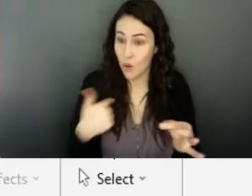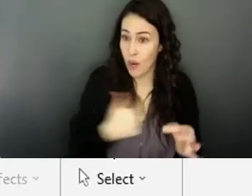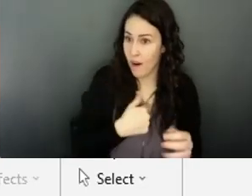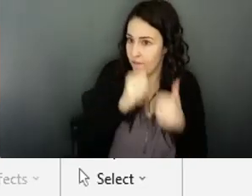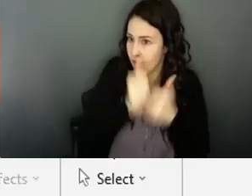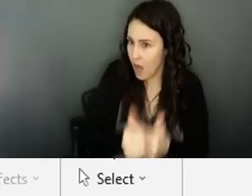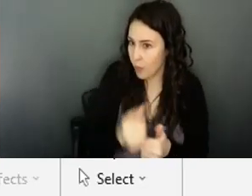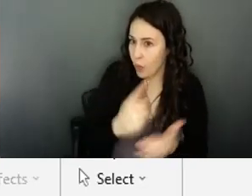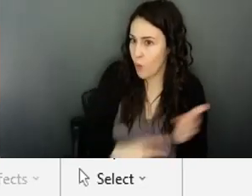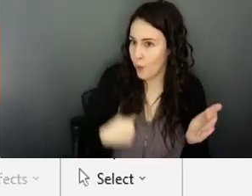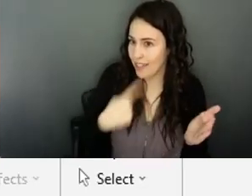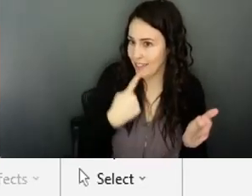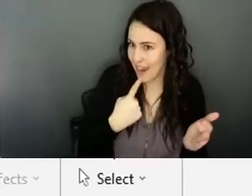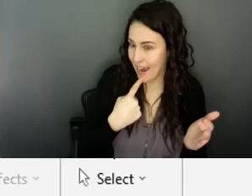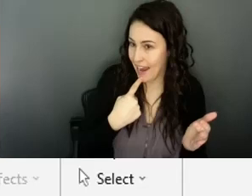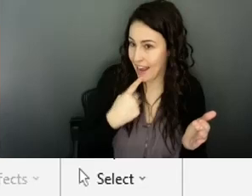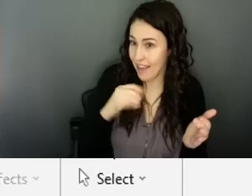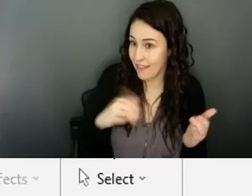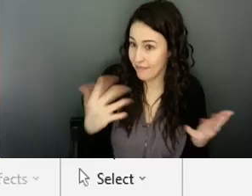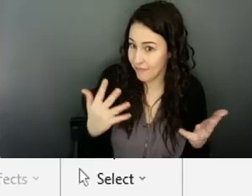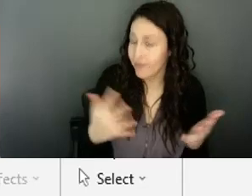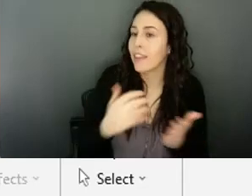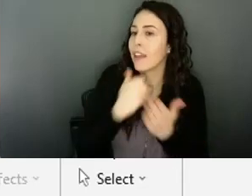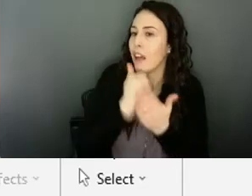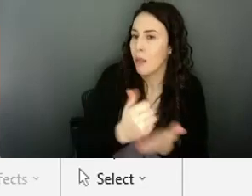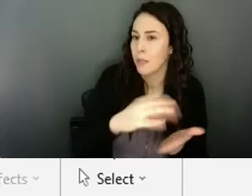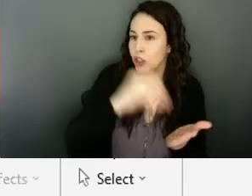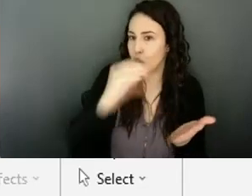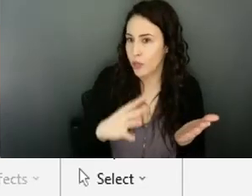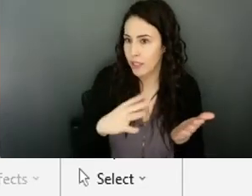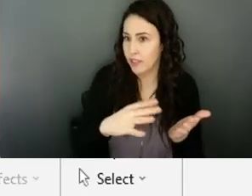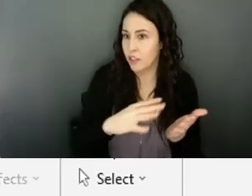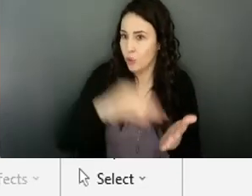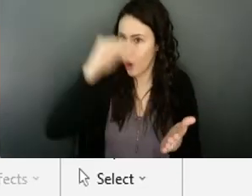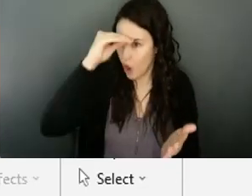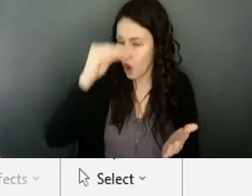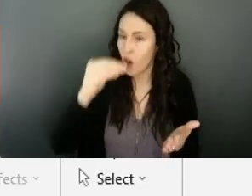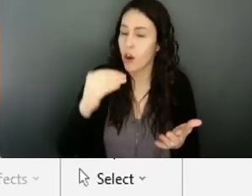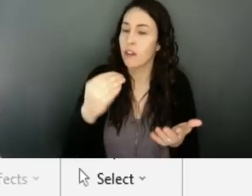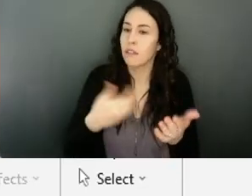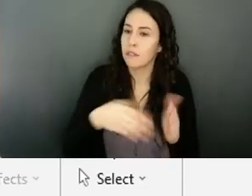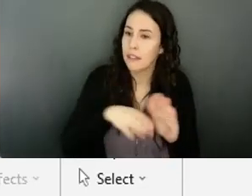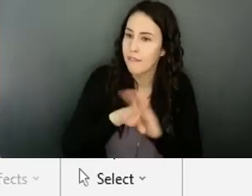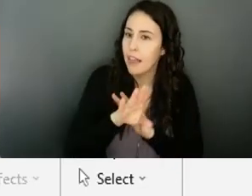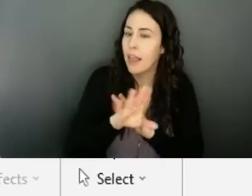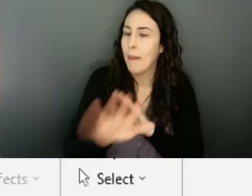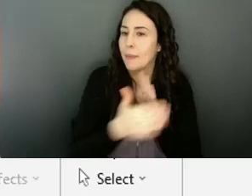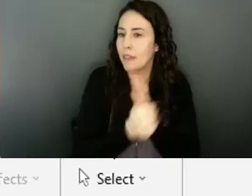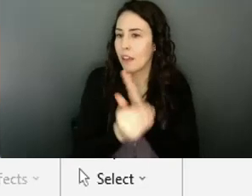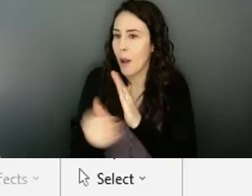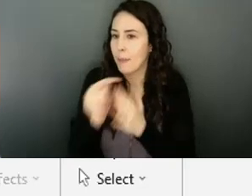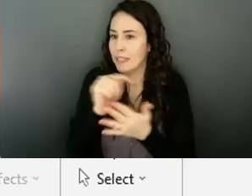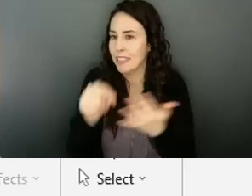is helping our students to learn, enabling them to develop the competencies that they need. So it's